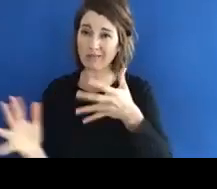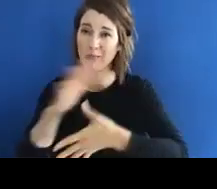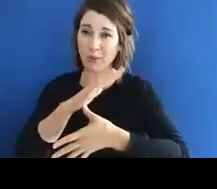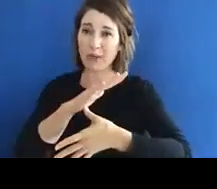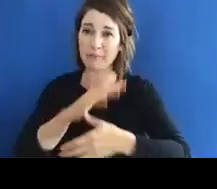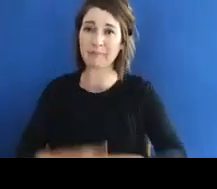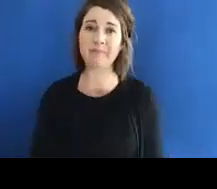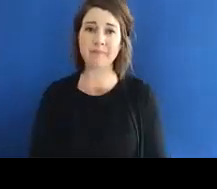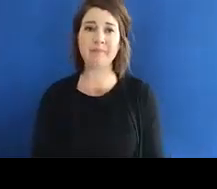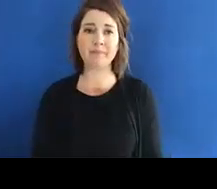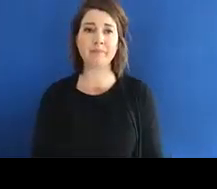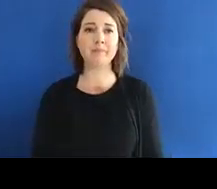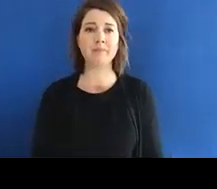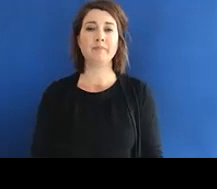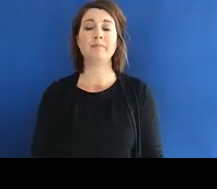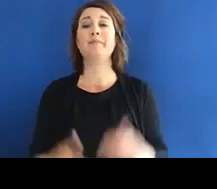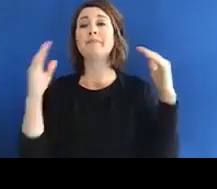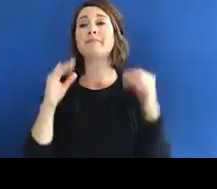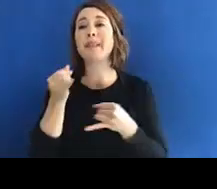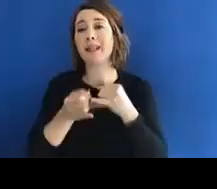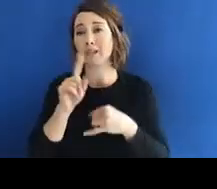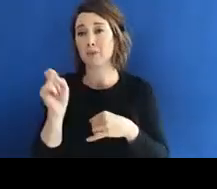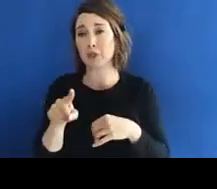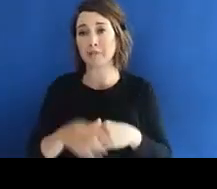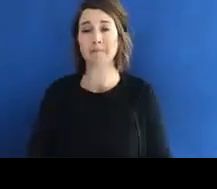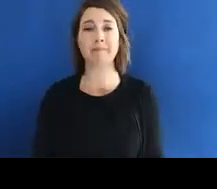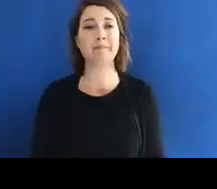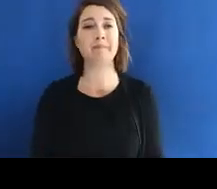So if we go on to our last question,